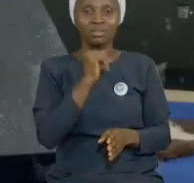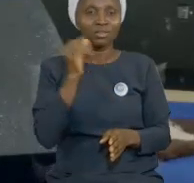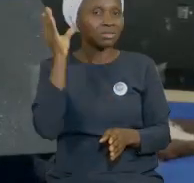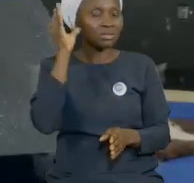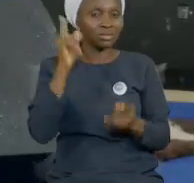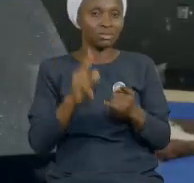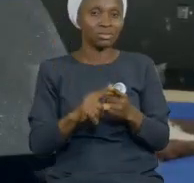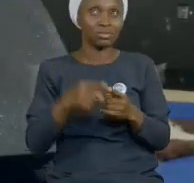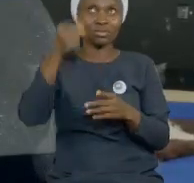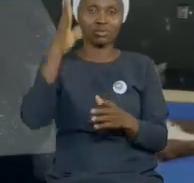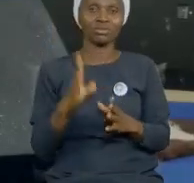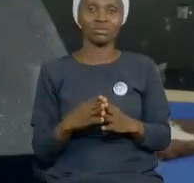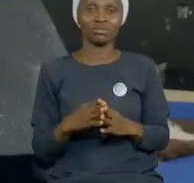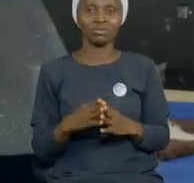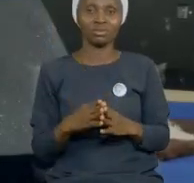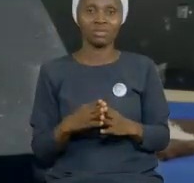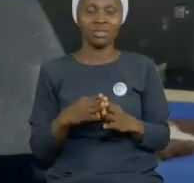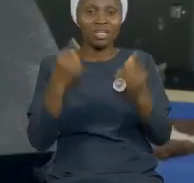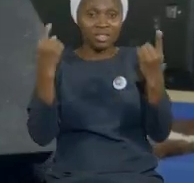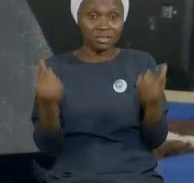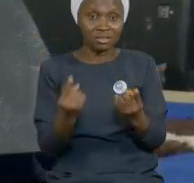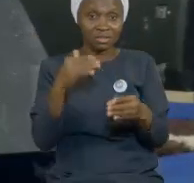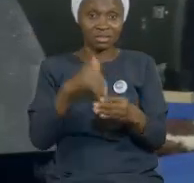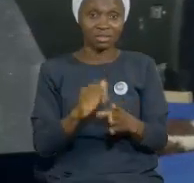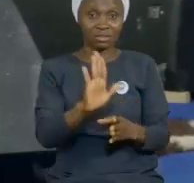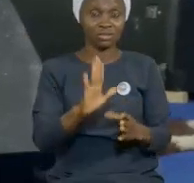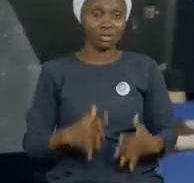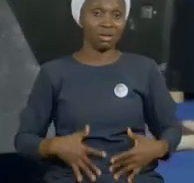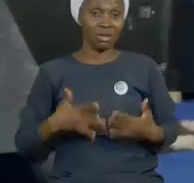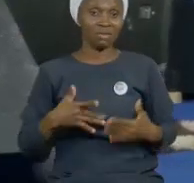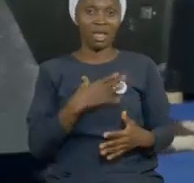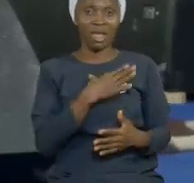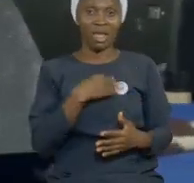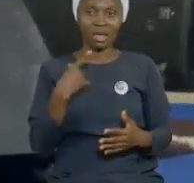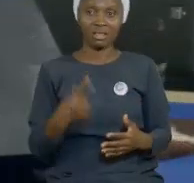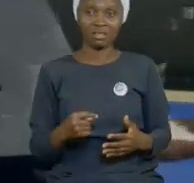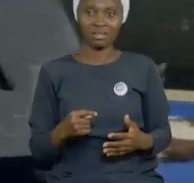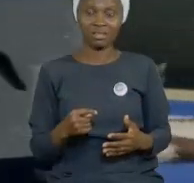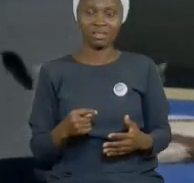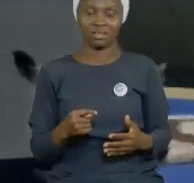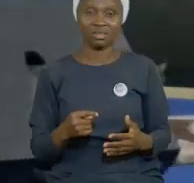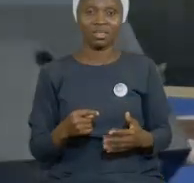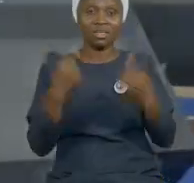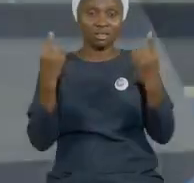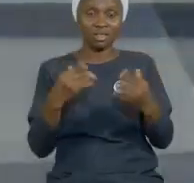of iniquities in your life. And the iniquities have brought infirmity into your life.